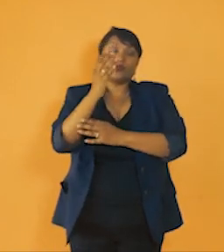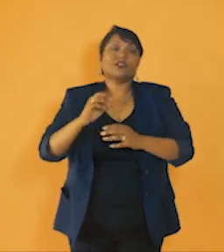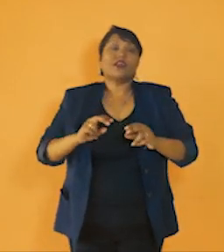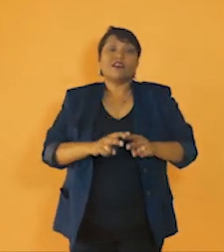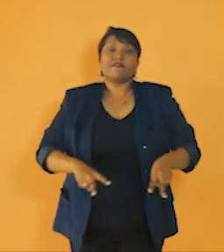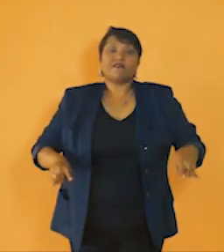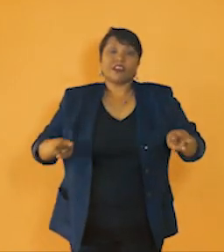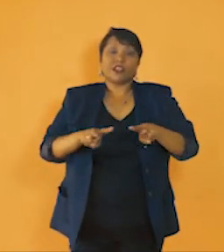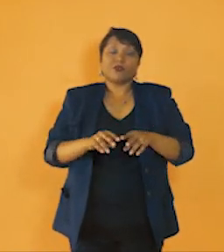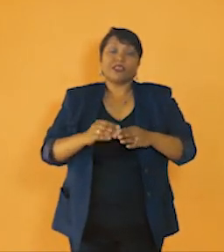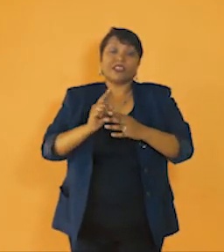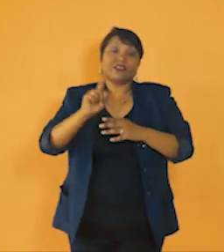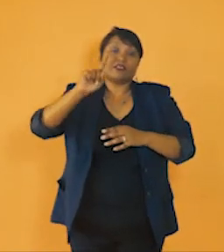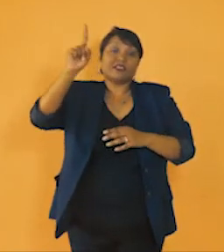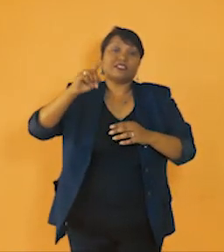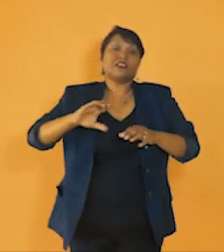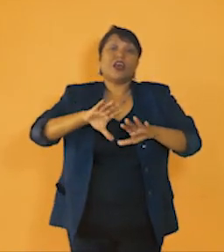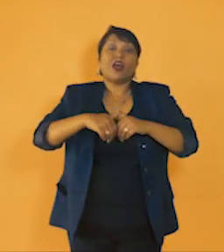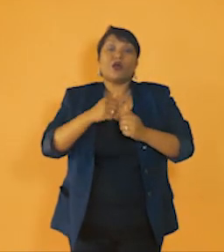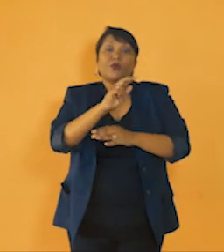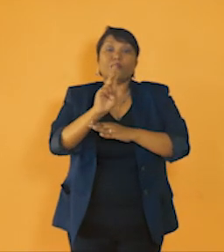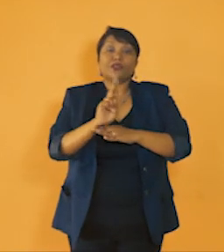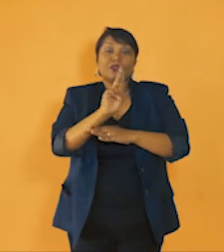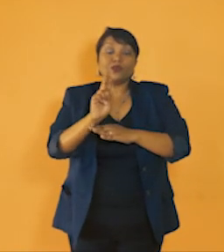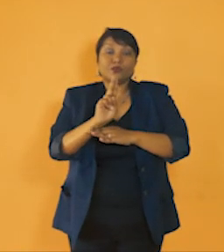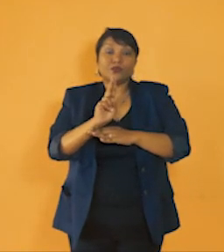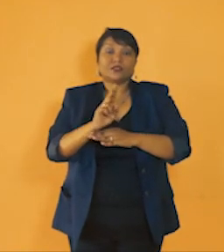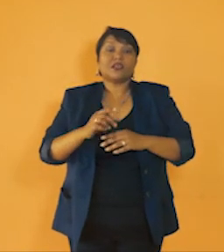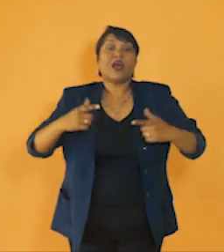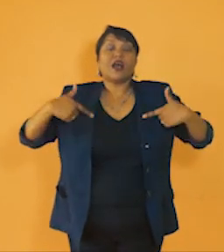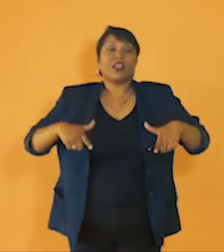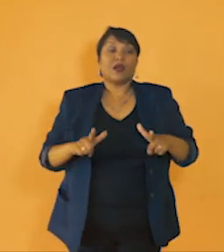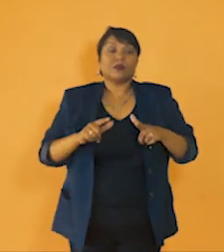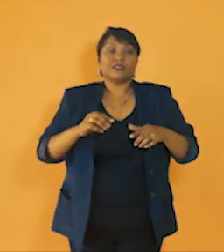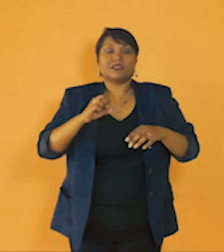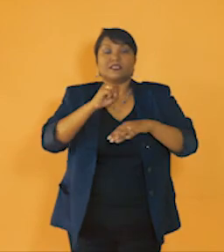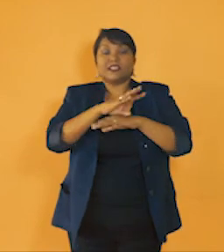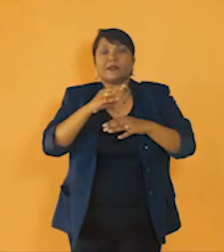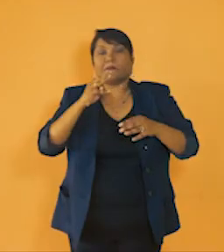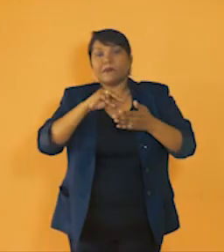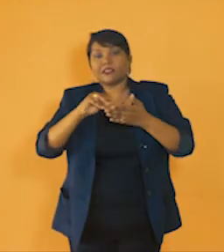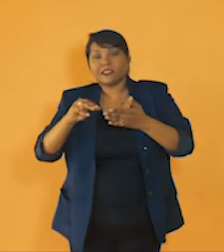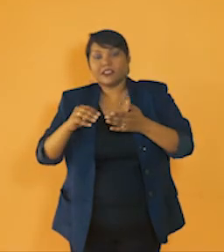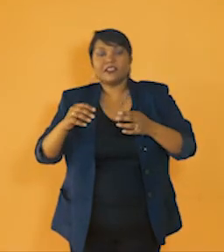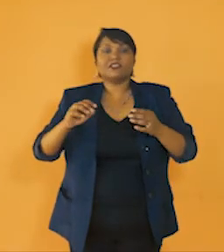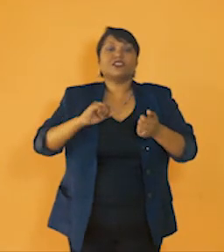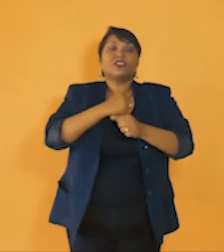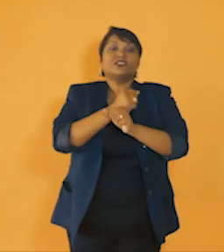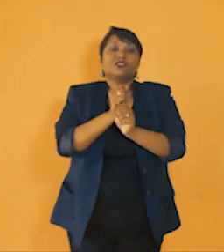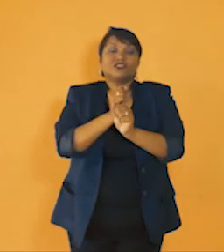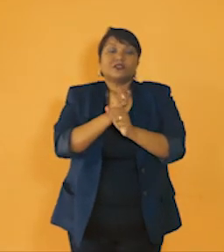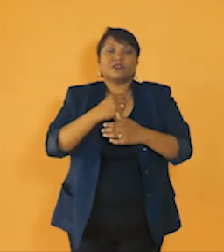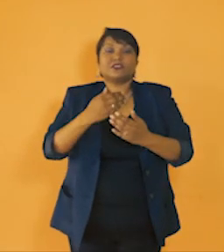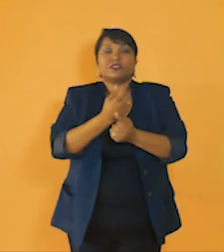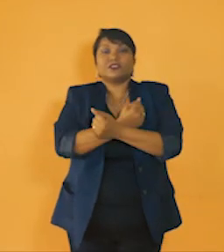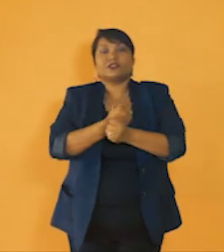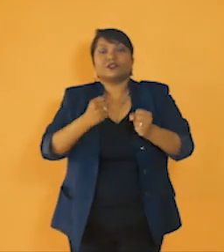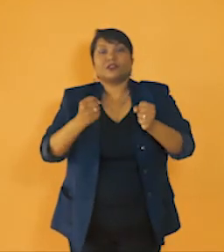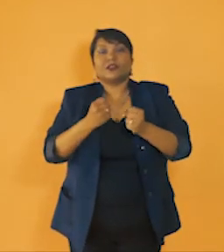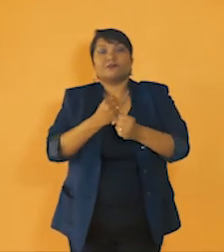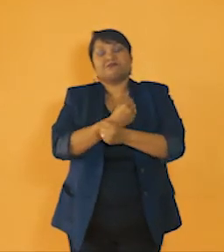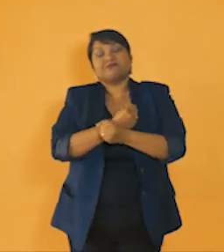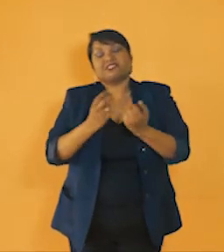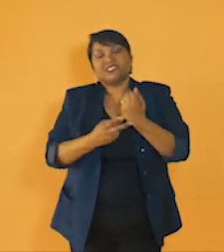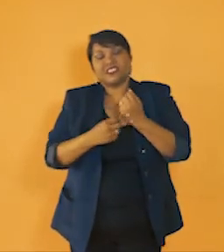value. It connects us with those we love, allows us to send messages, and even share precious moments.